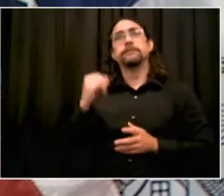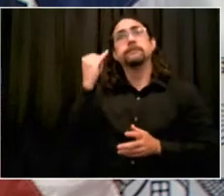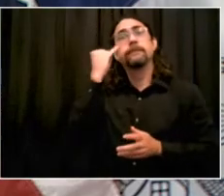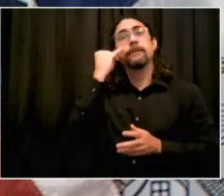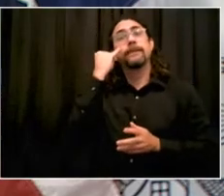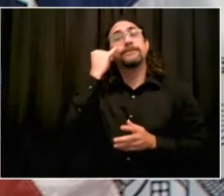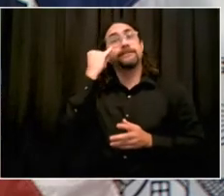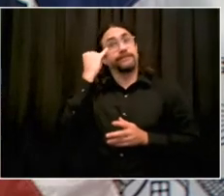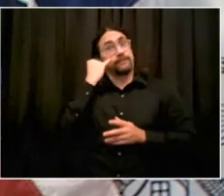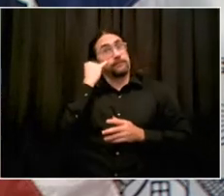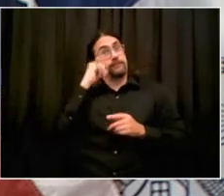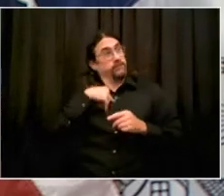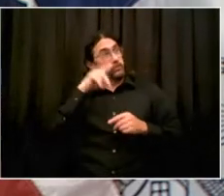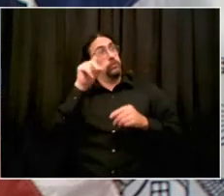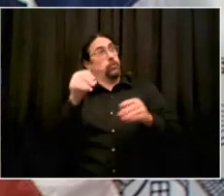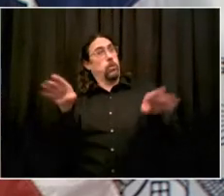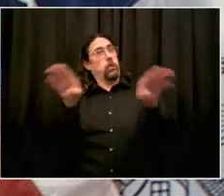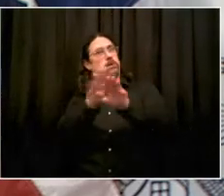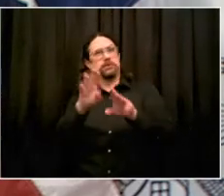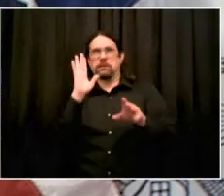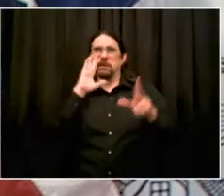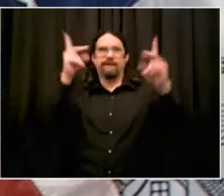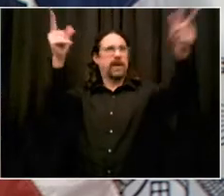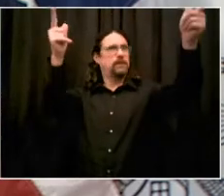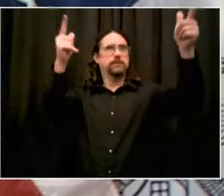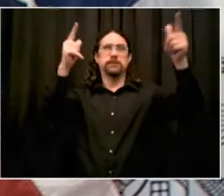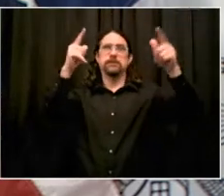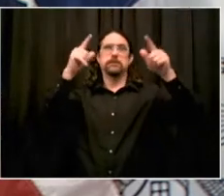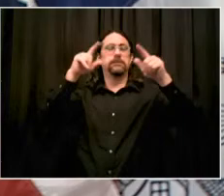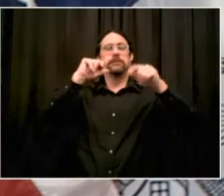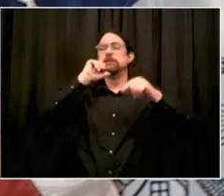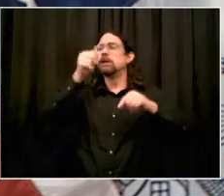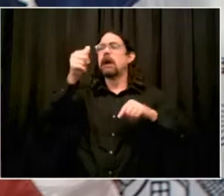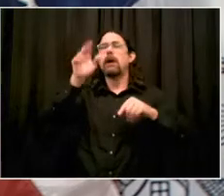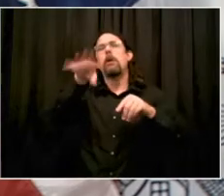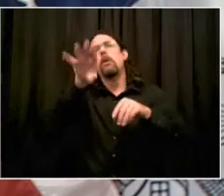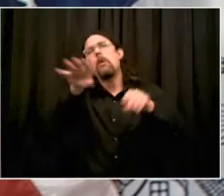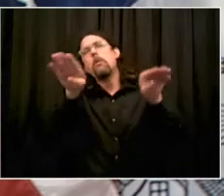add anything to that. Hold on, we're doing a little switch out there.